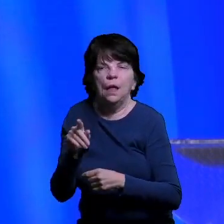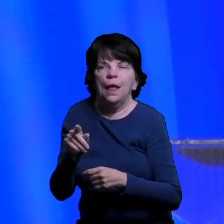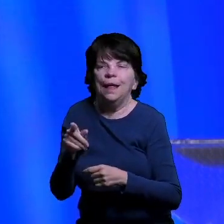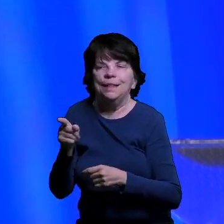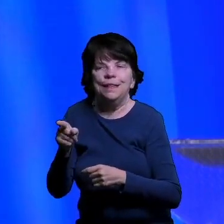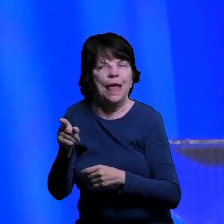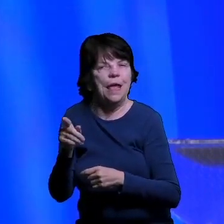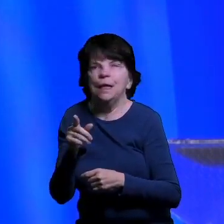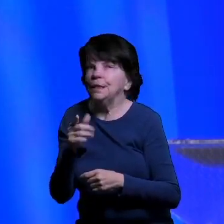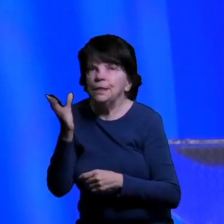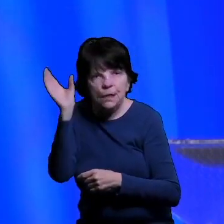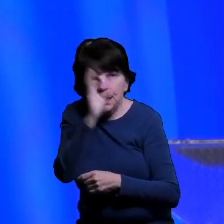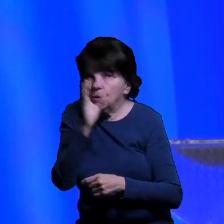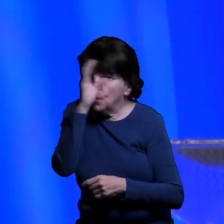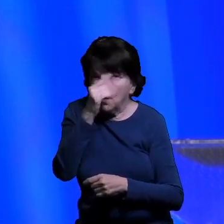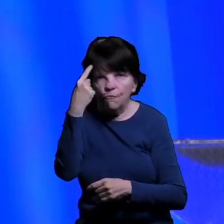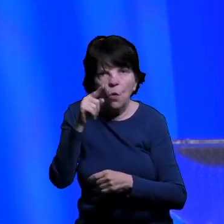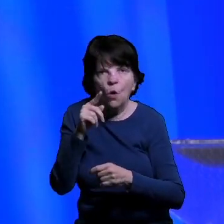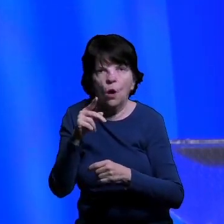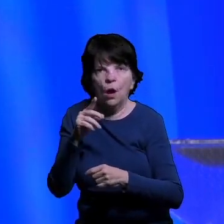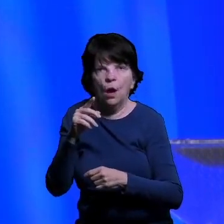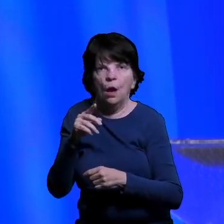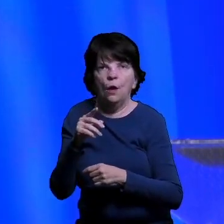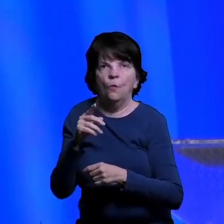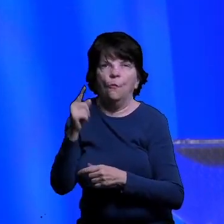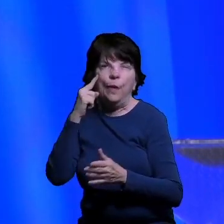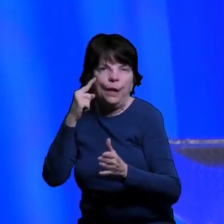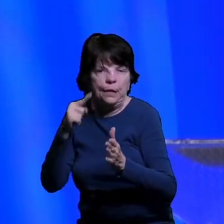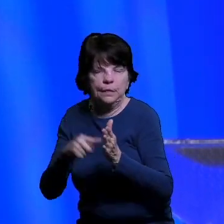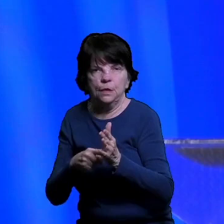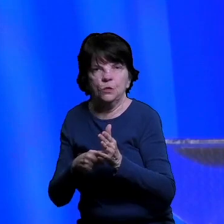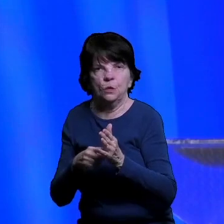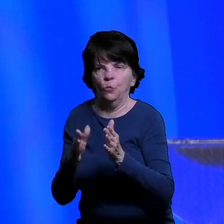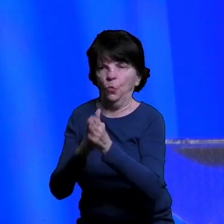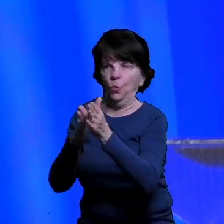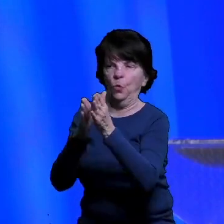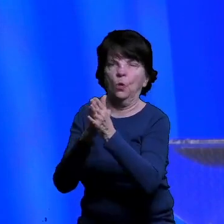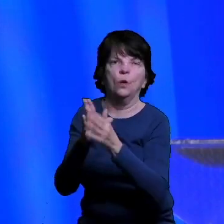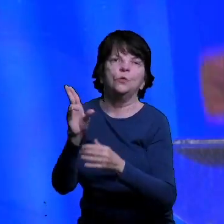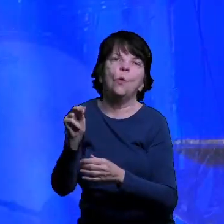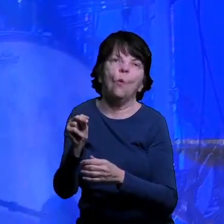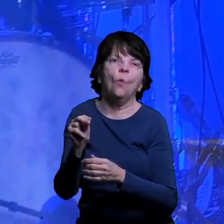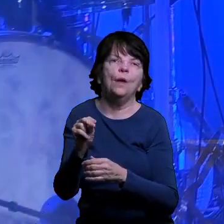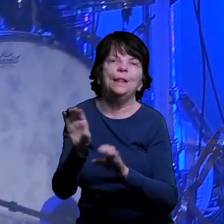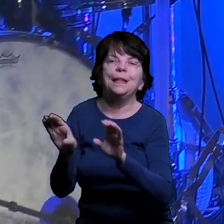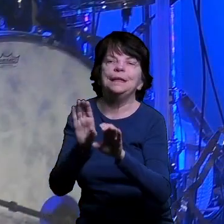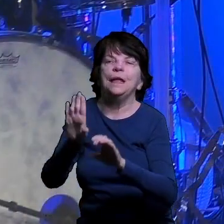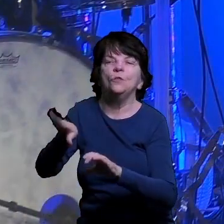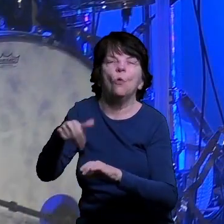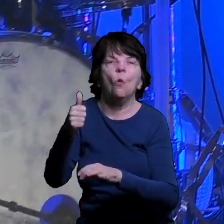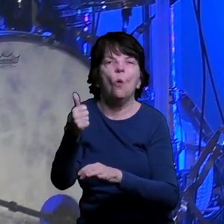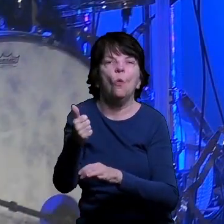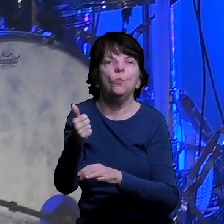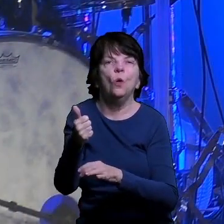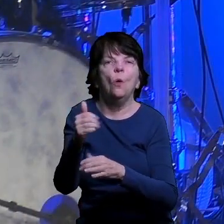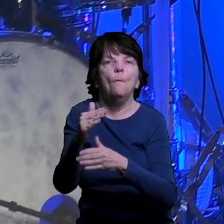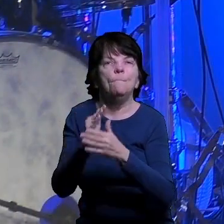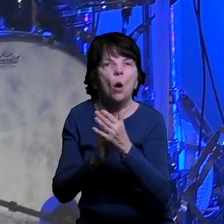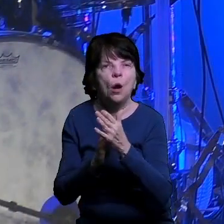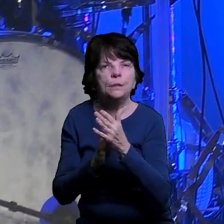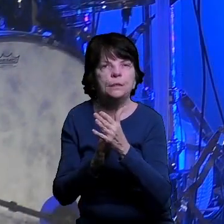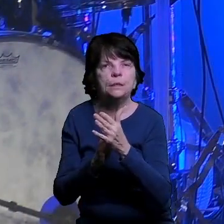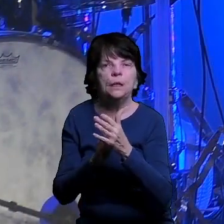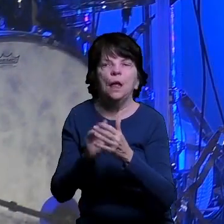speak into your life. There may be someone who leads you to the Lord. There may be someone who disciples you, another person